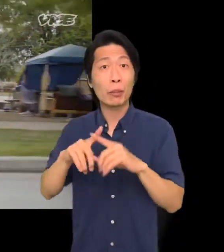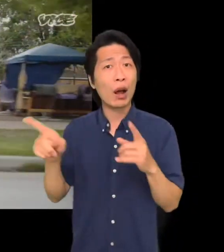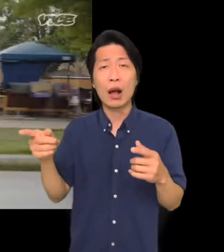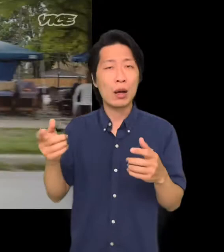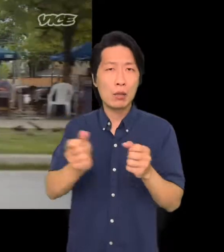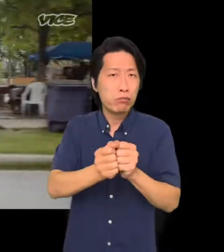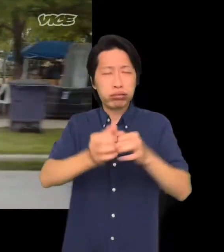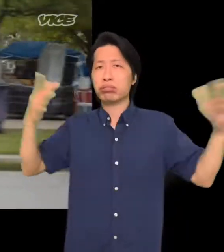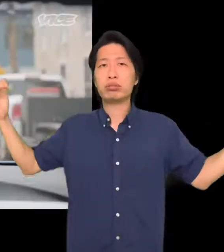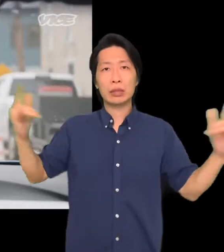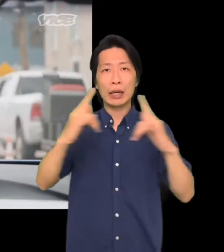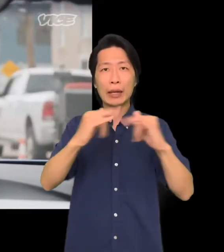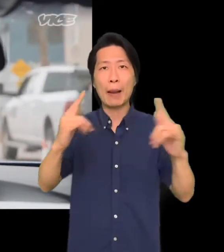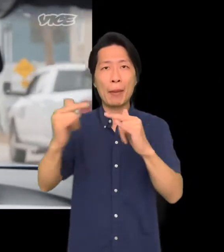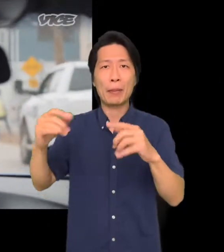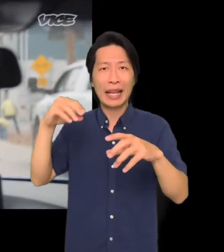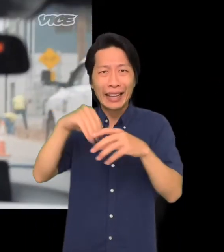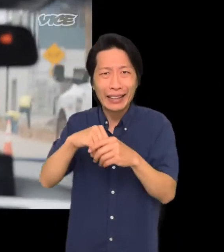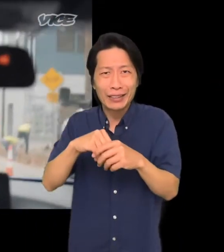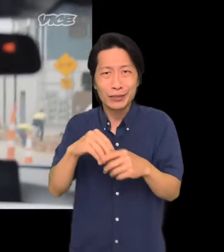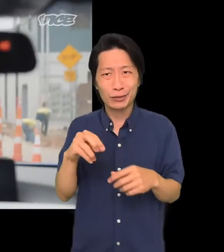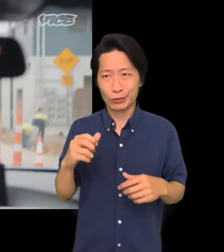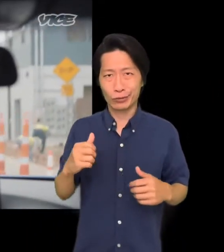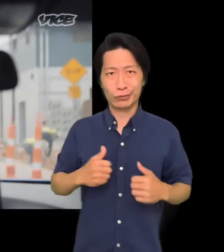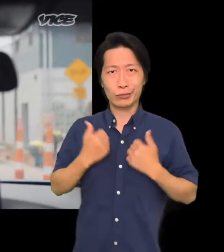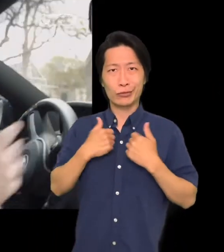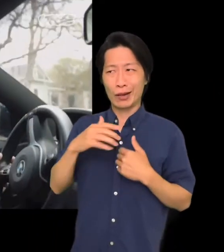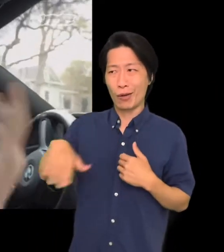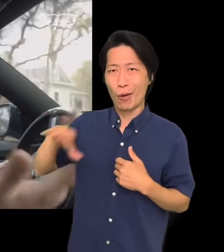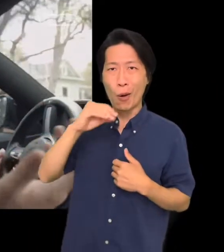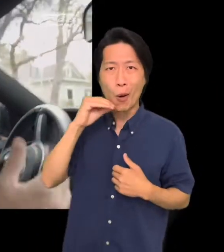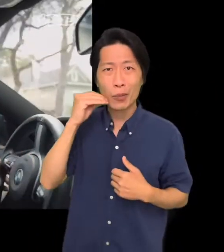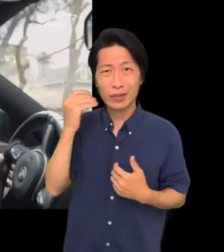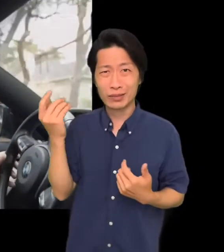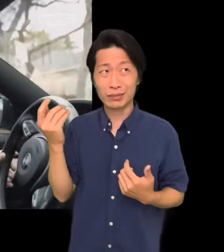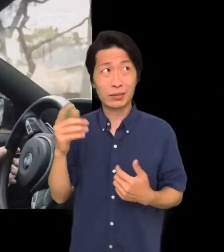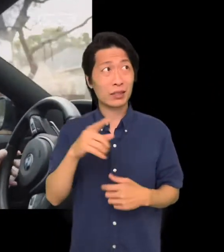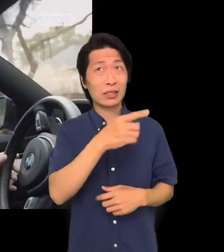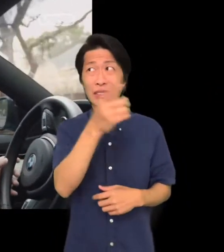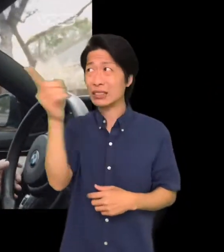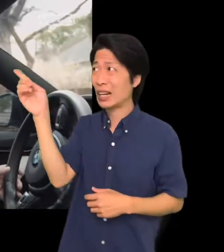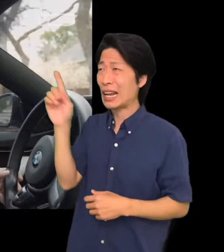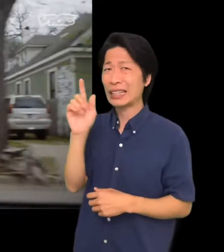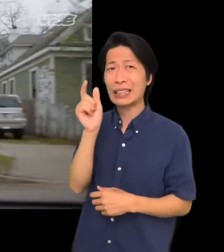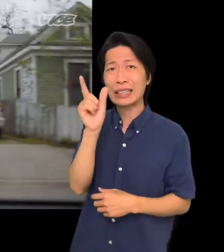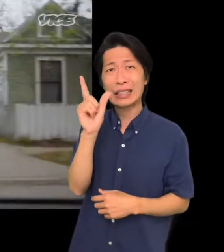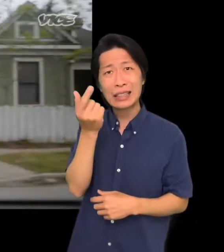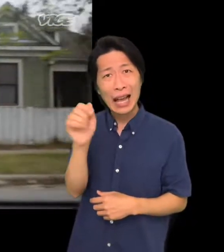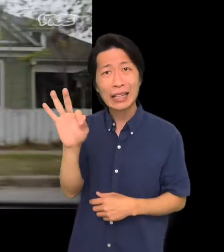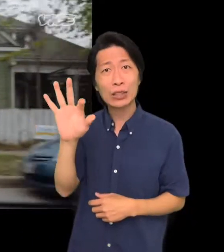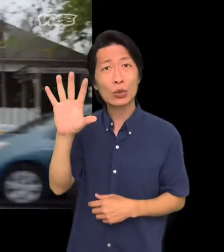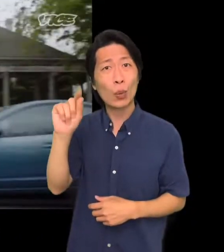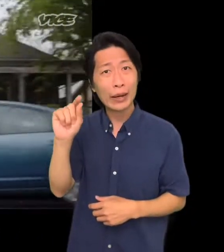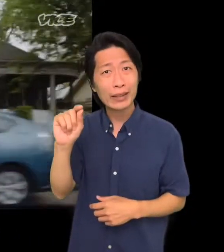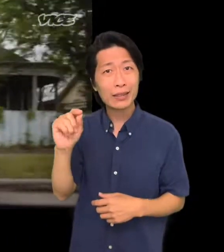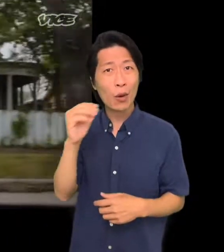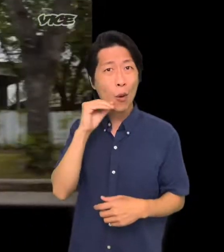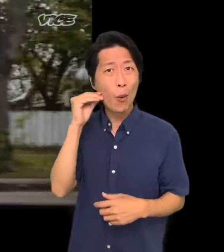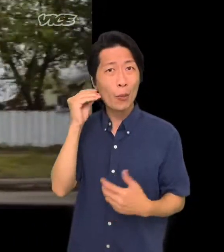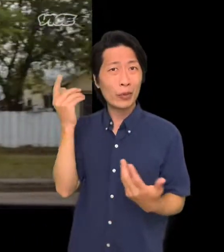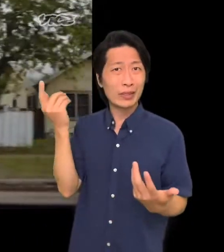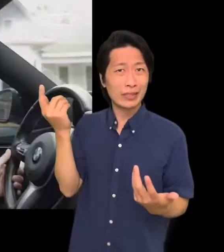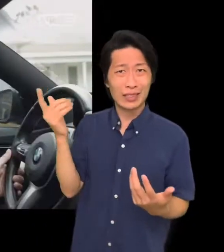to a boom in encampments in residential areas. These are all like 1920s homes, and they all have